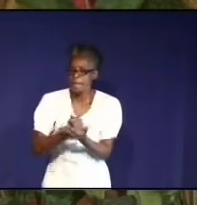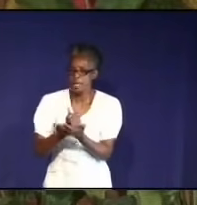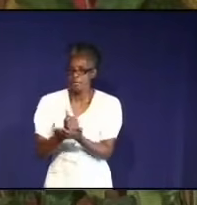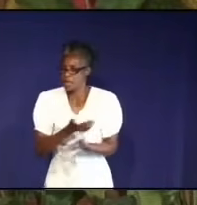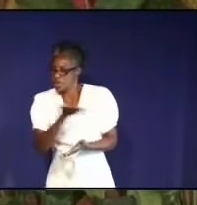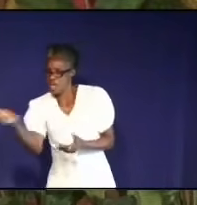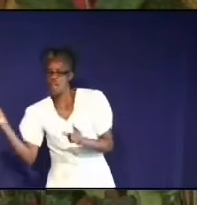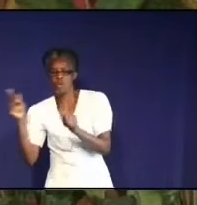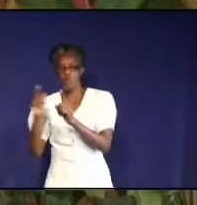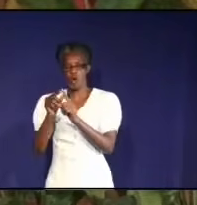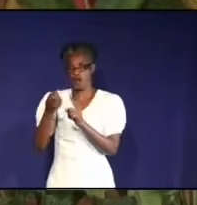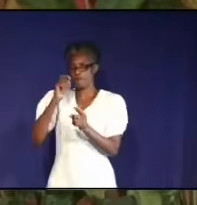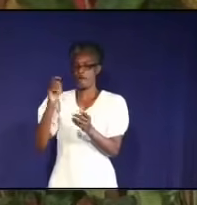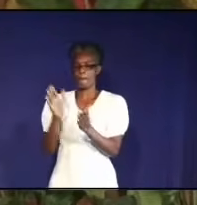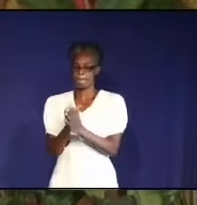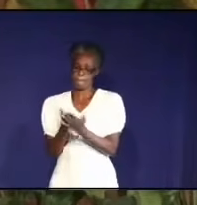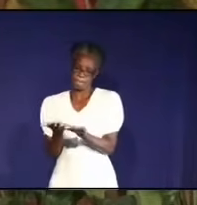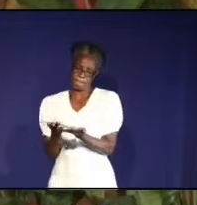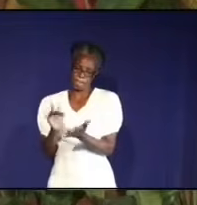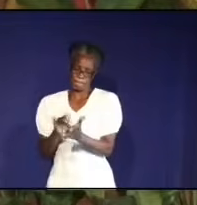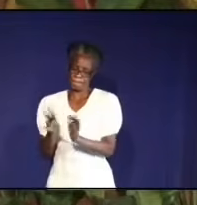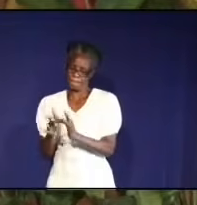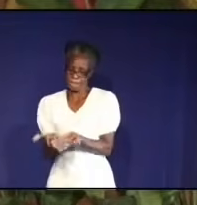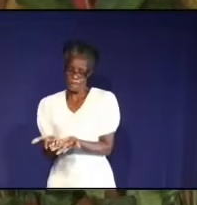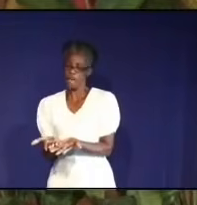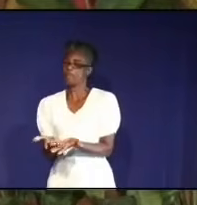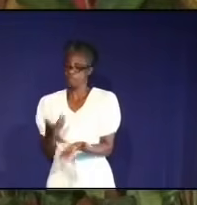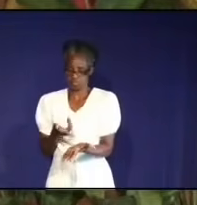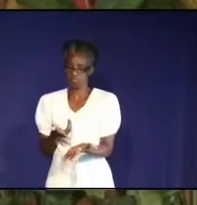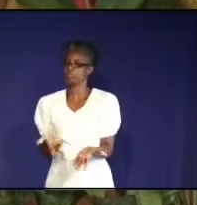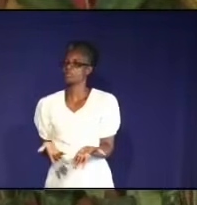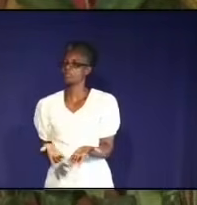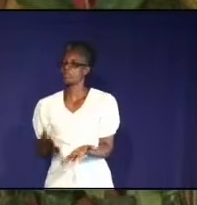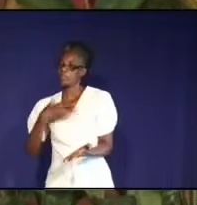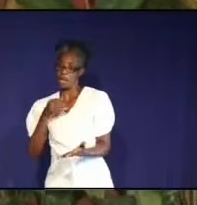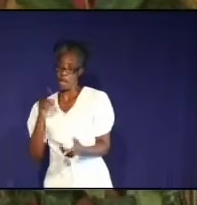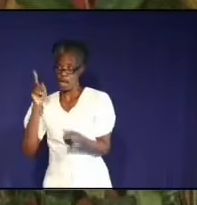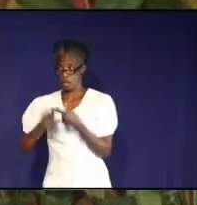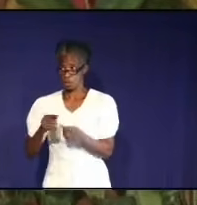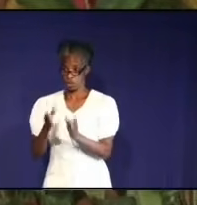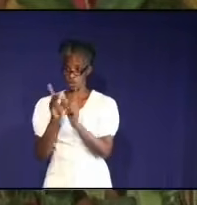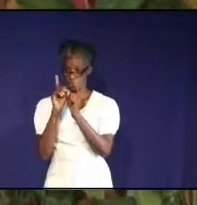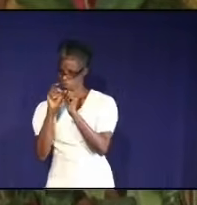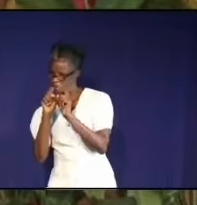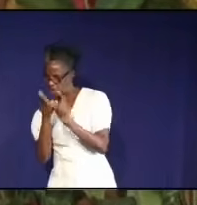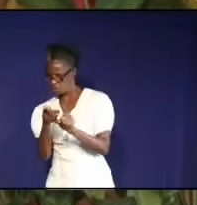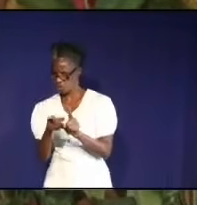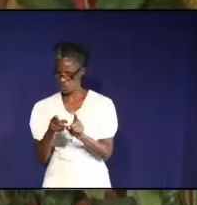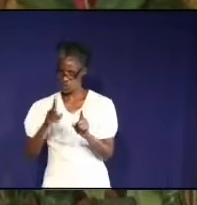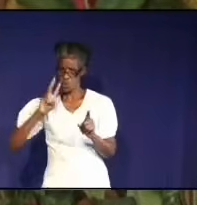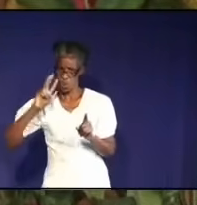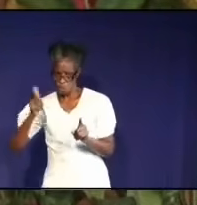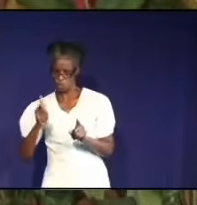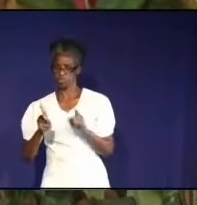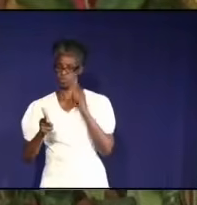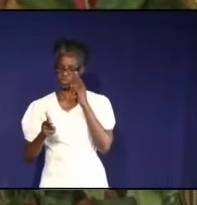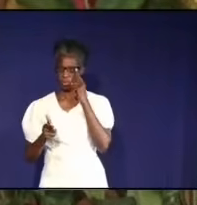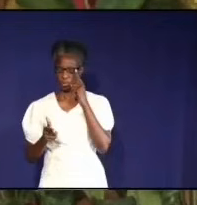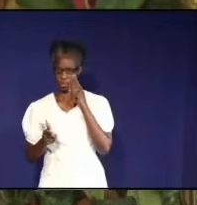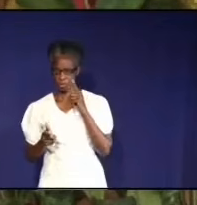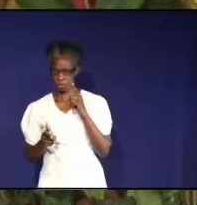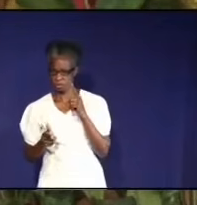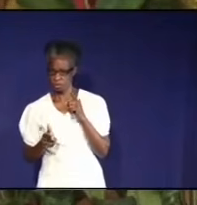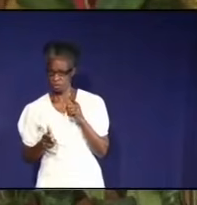There's a word from the book. And I'd like to ask you, if you would,